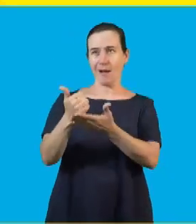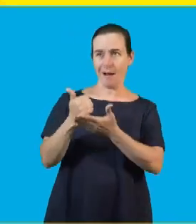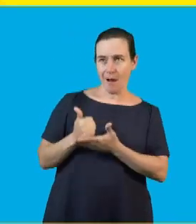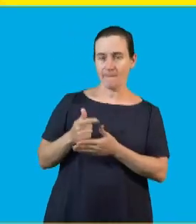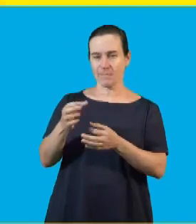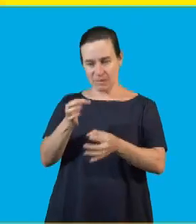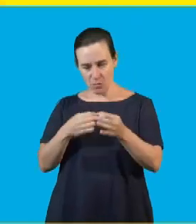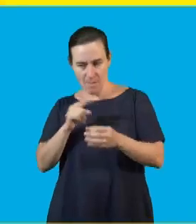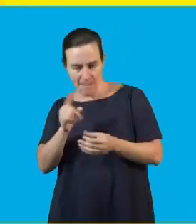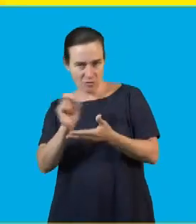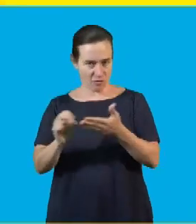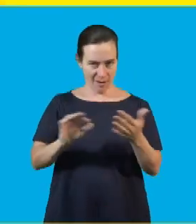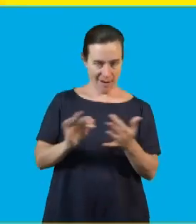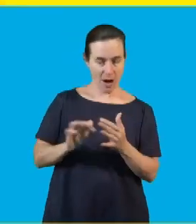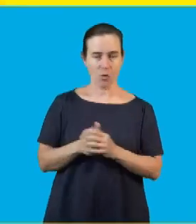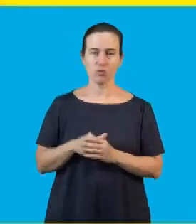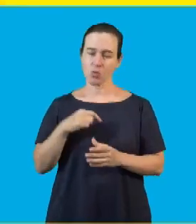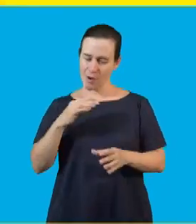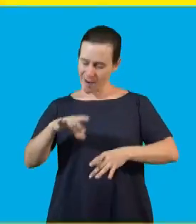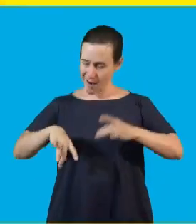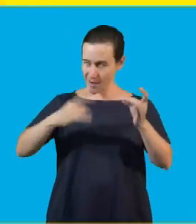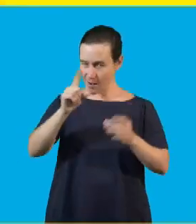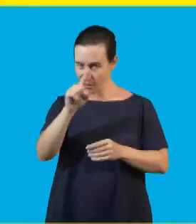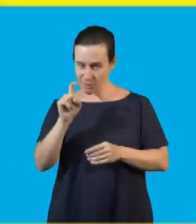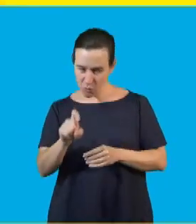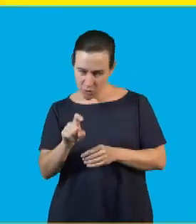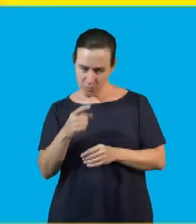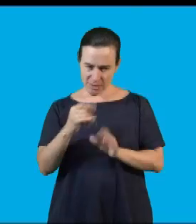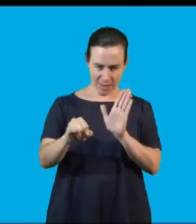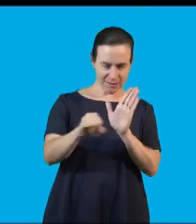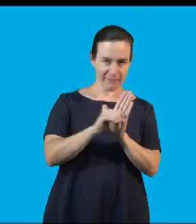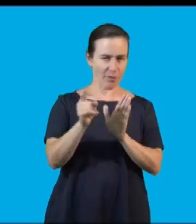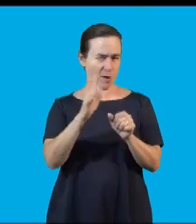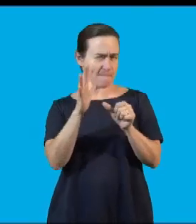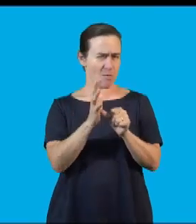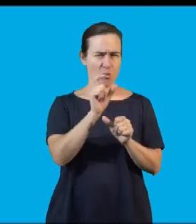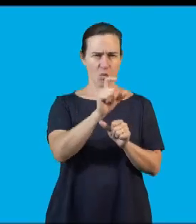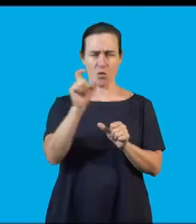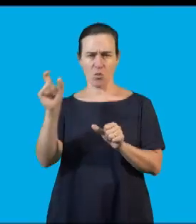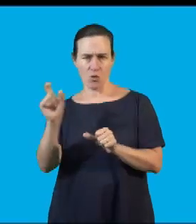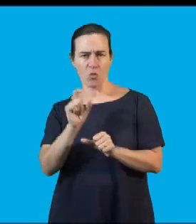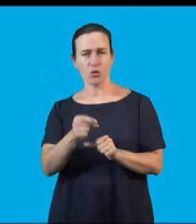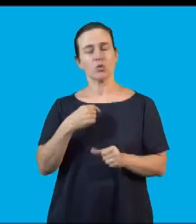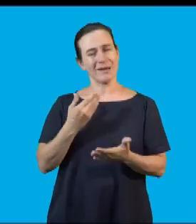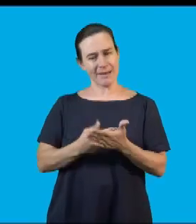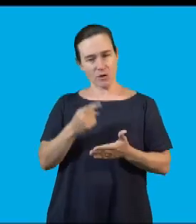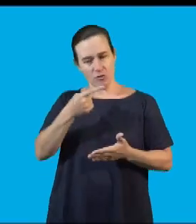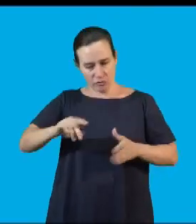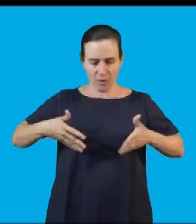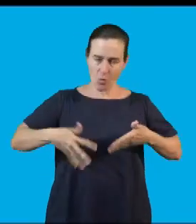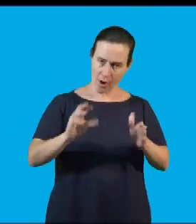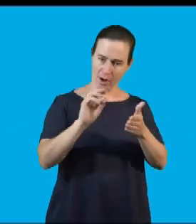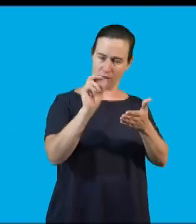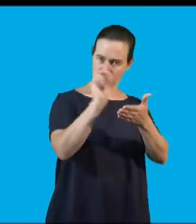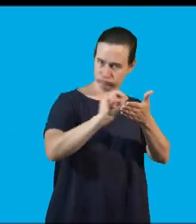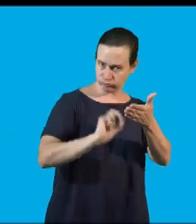our writing. We unpack the question, identifying key ideas so that we can apply the correct format and